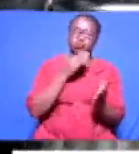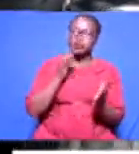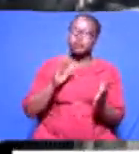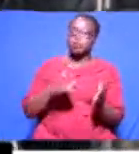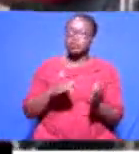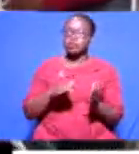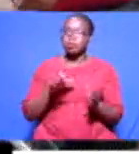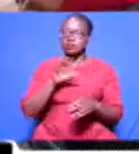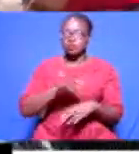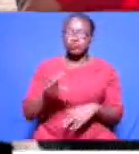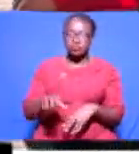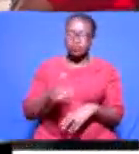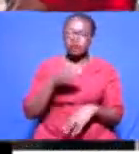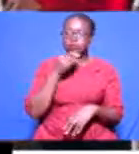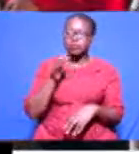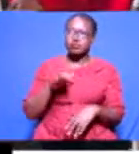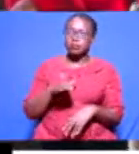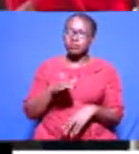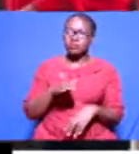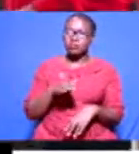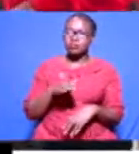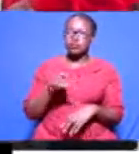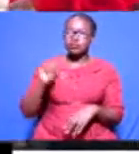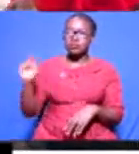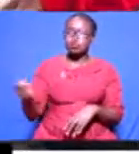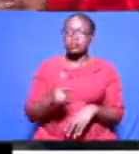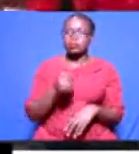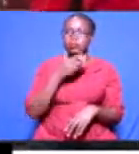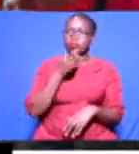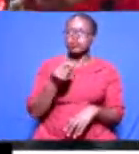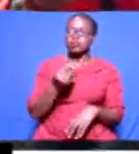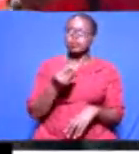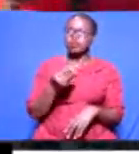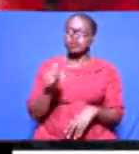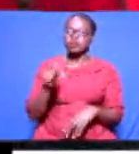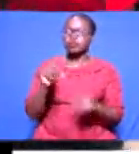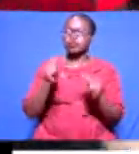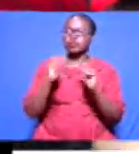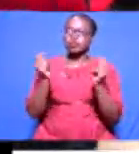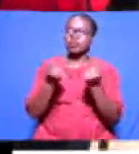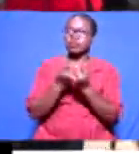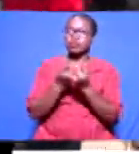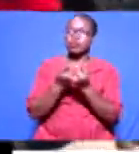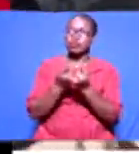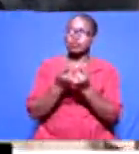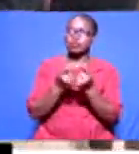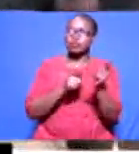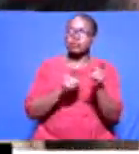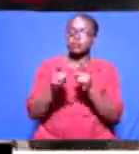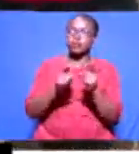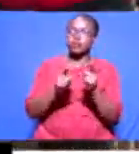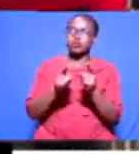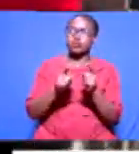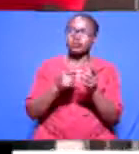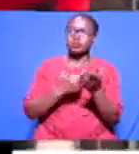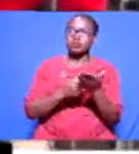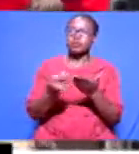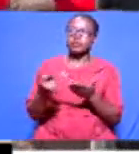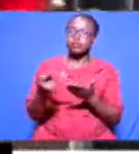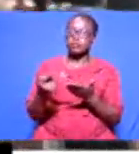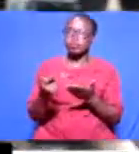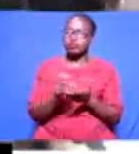women, handball men and women, and golf men are the other Kenyan teams expected to travel in the course of this week for the games.